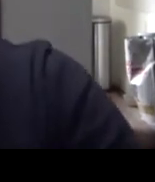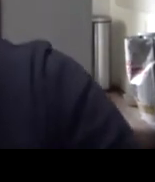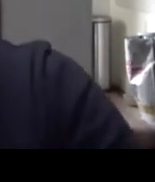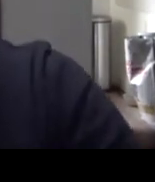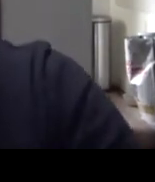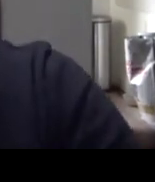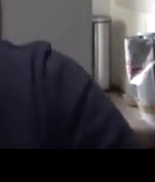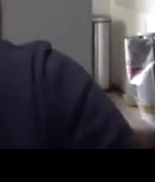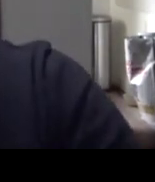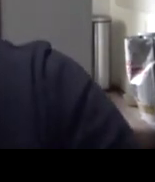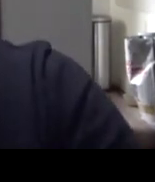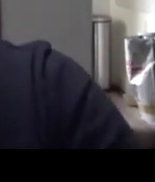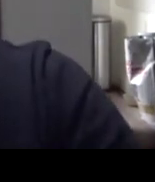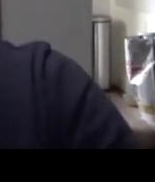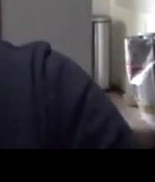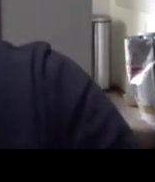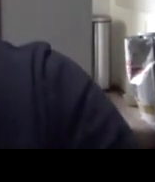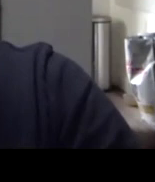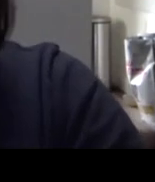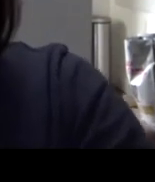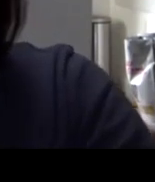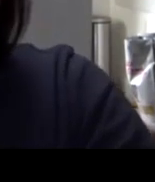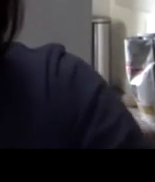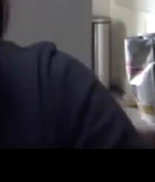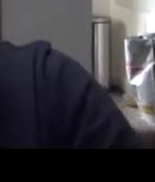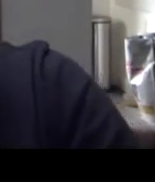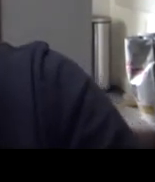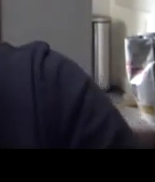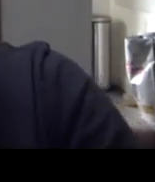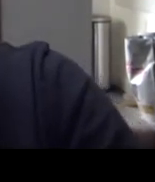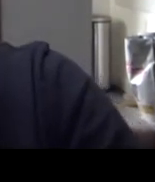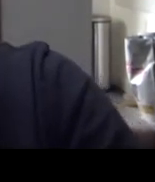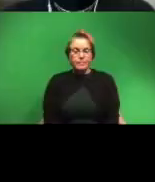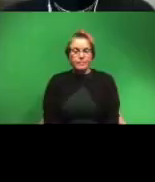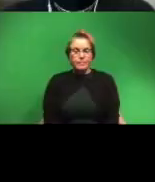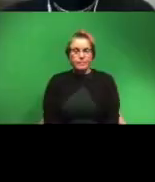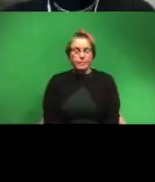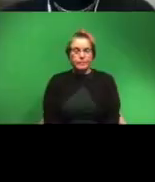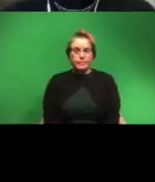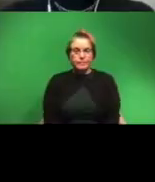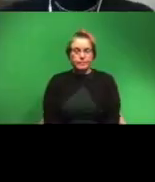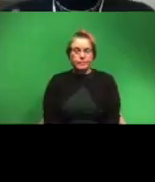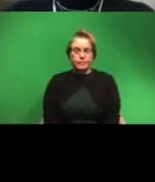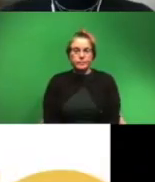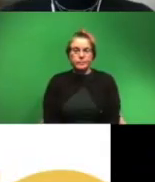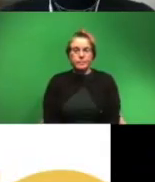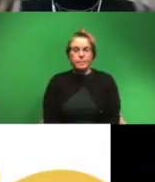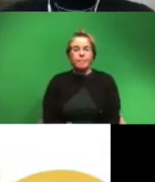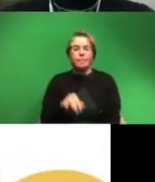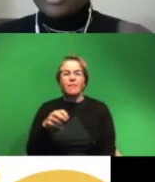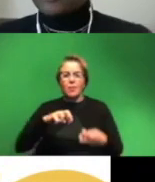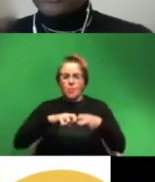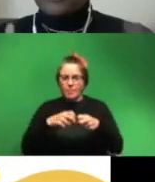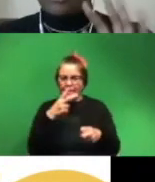so i'm going to go ahead and share my screen and we can get started and if anyone has trouble seeing